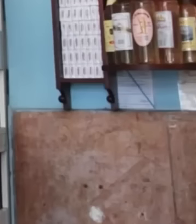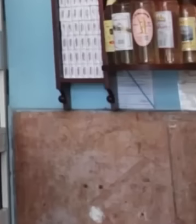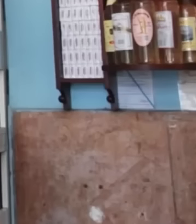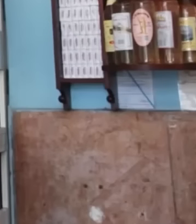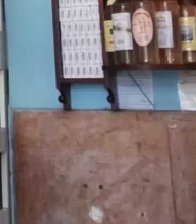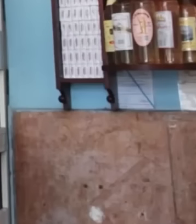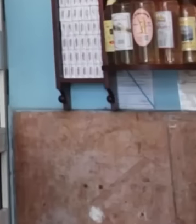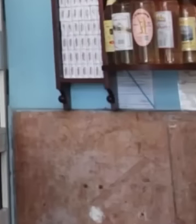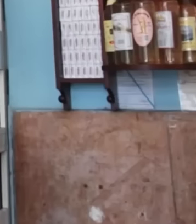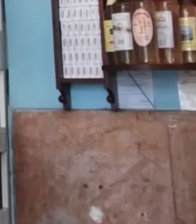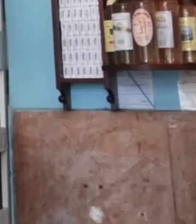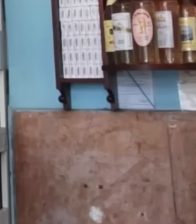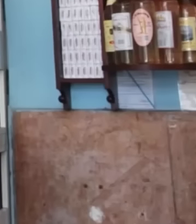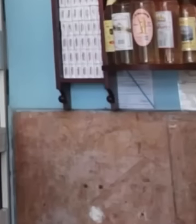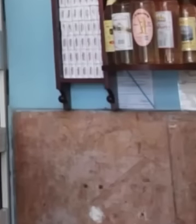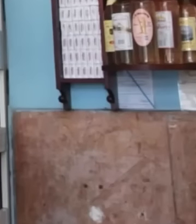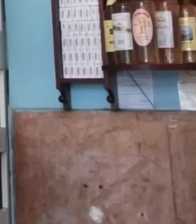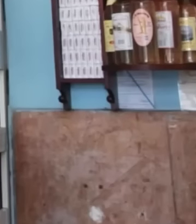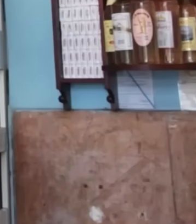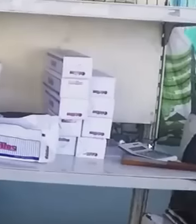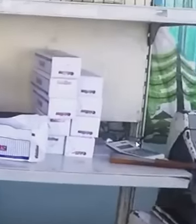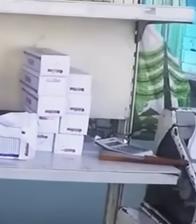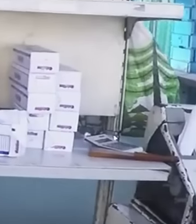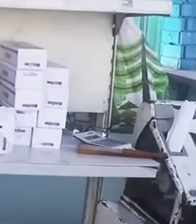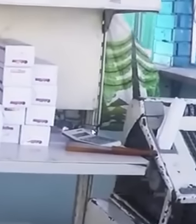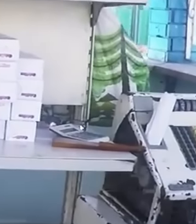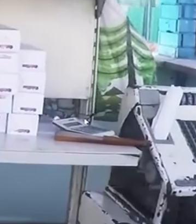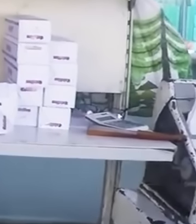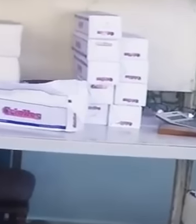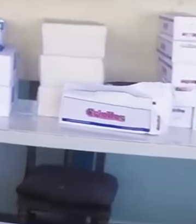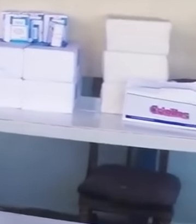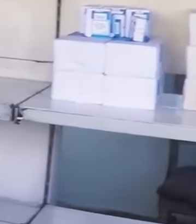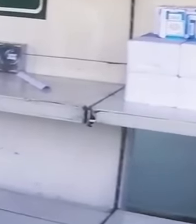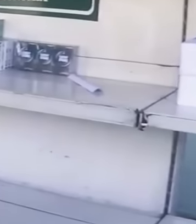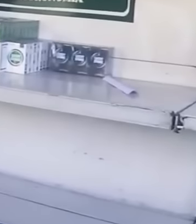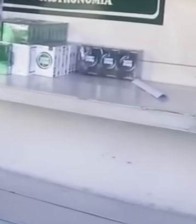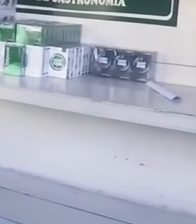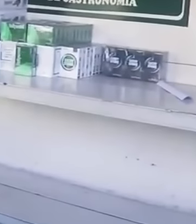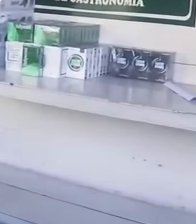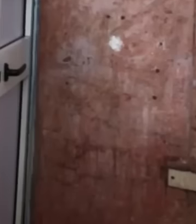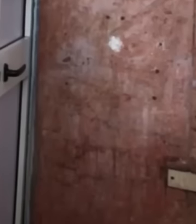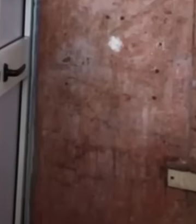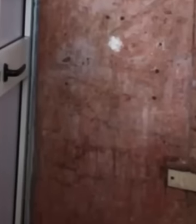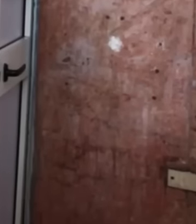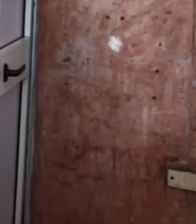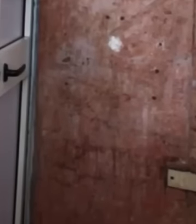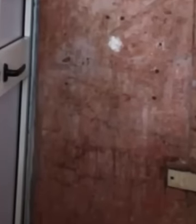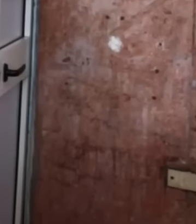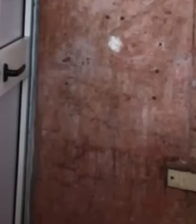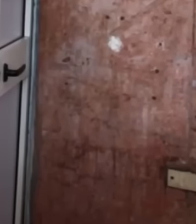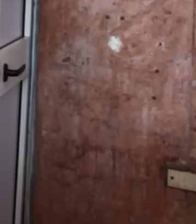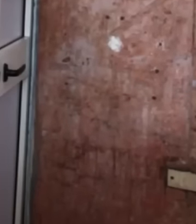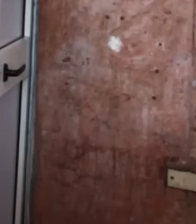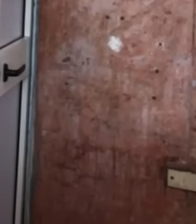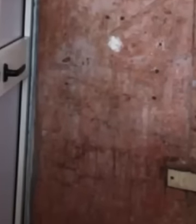scene in a Cuban eatery. Too many employees in an empty establishment with empty shelves. They're just waiting for food deliveries from the government